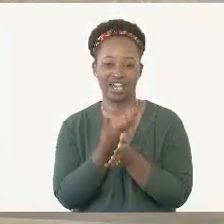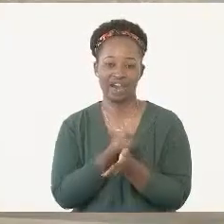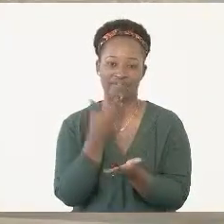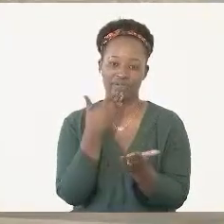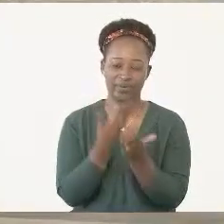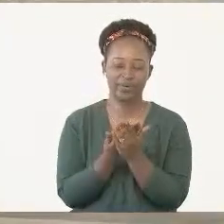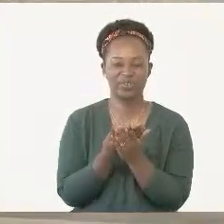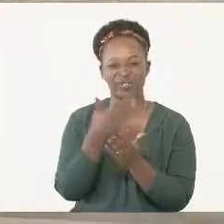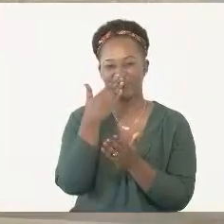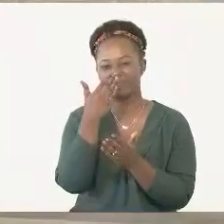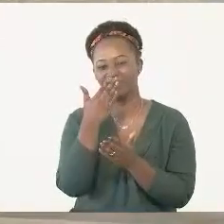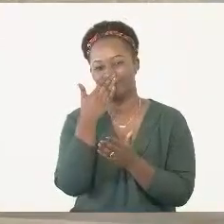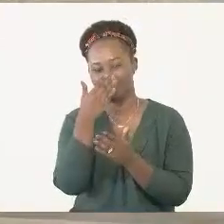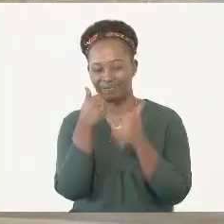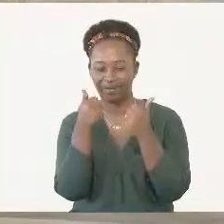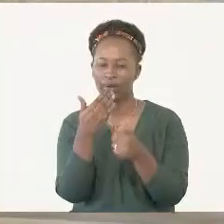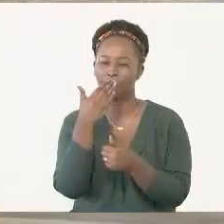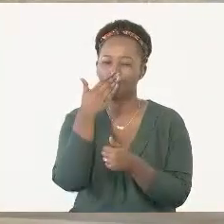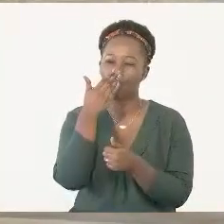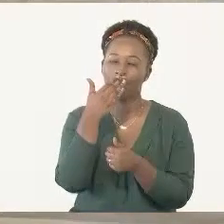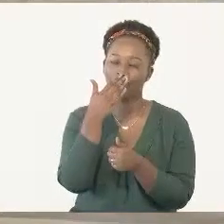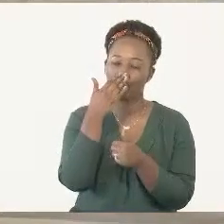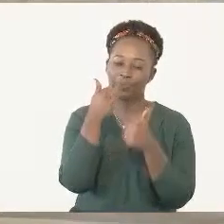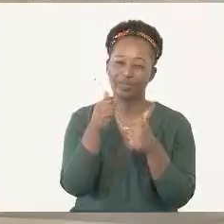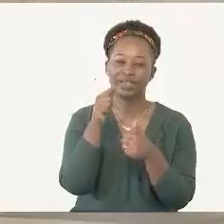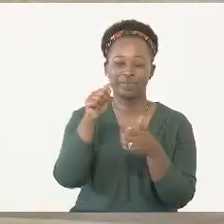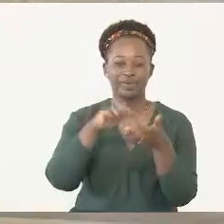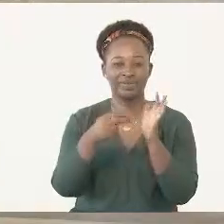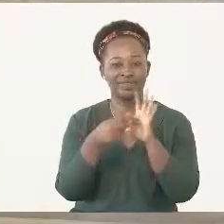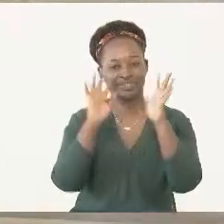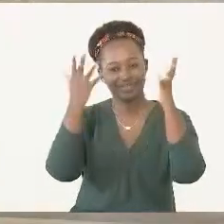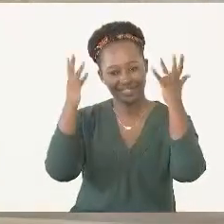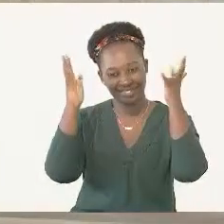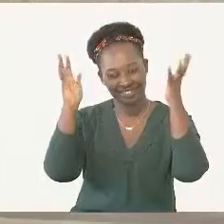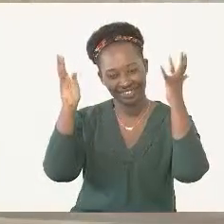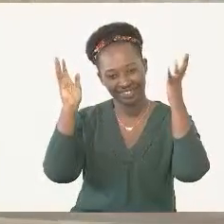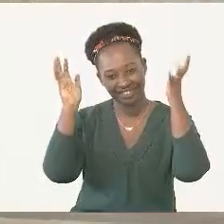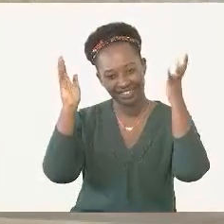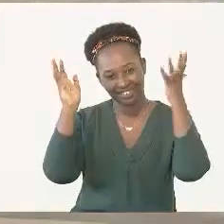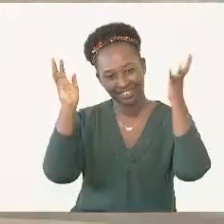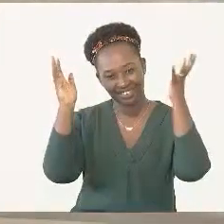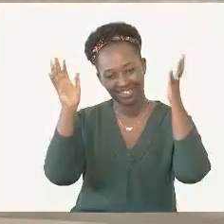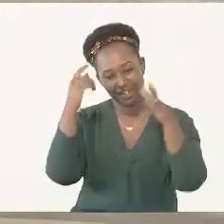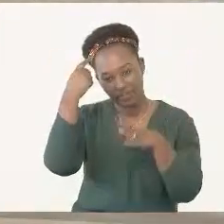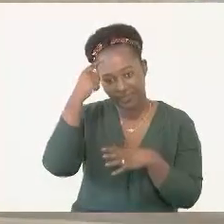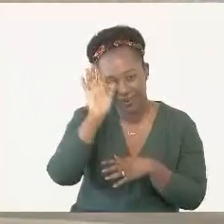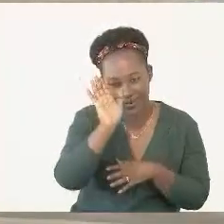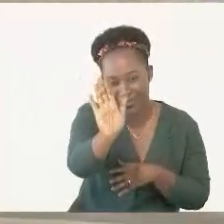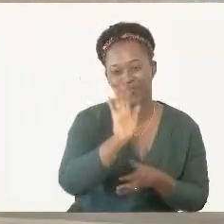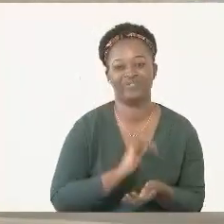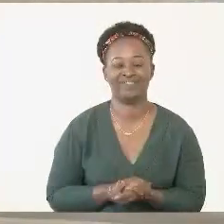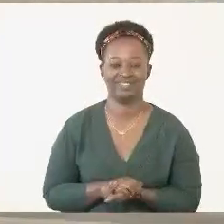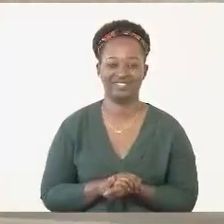good scent, good smell. So that means flowers, flowers, flowers. You deserve